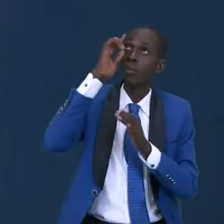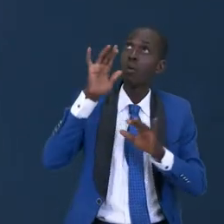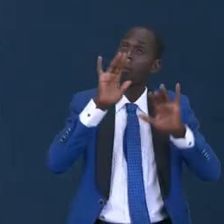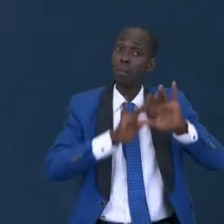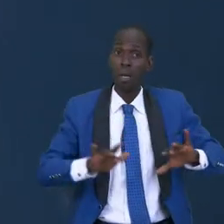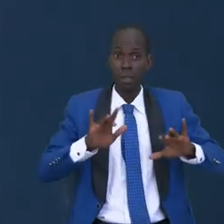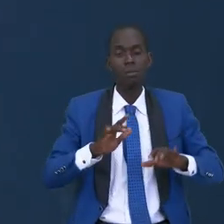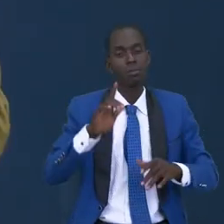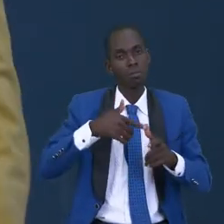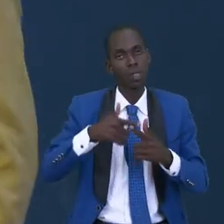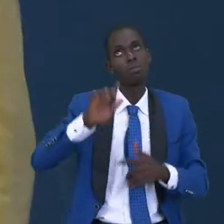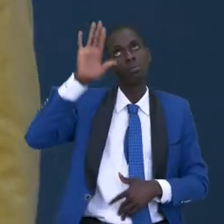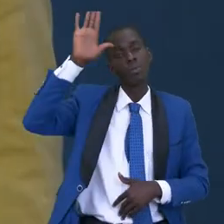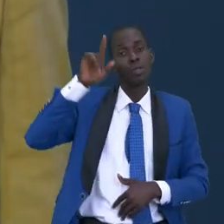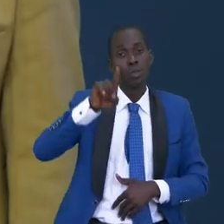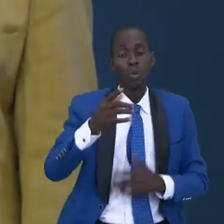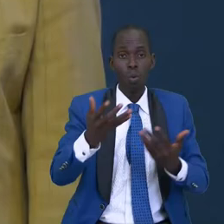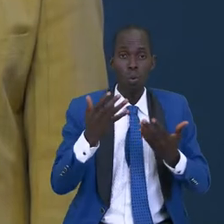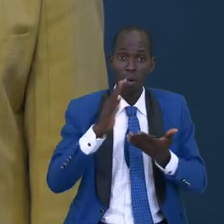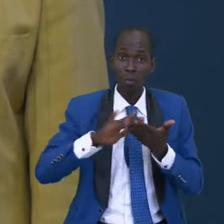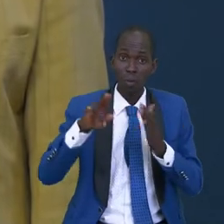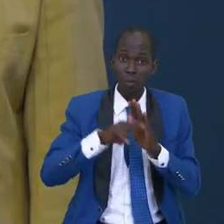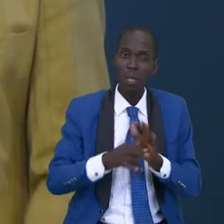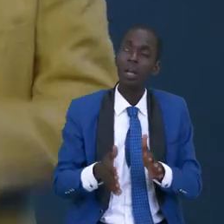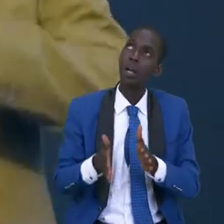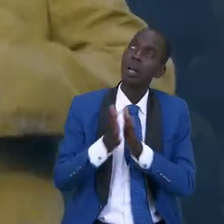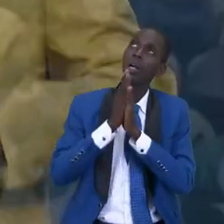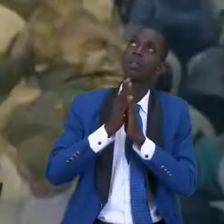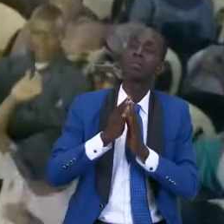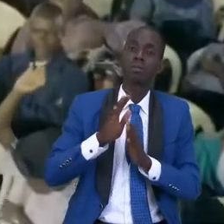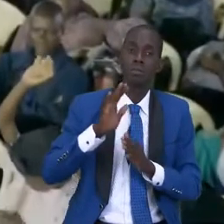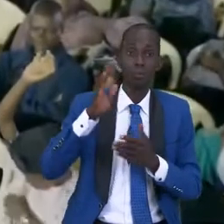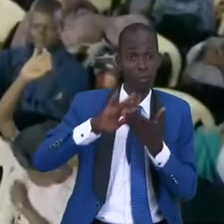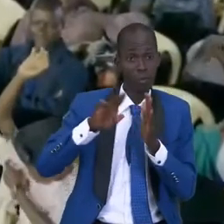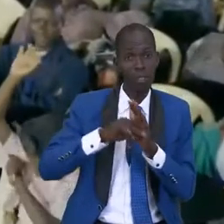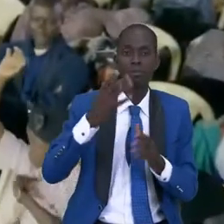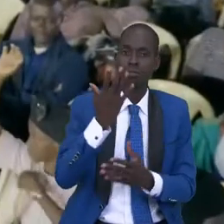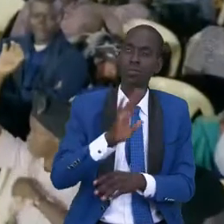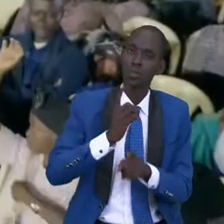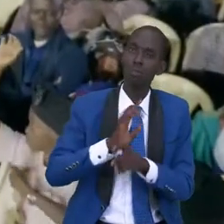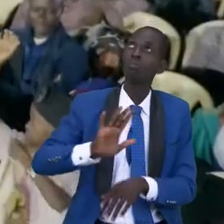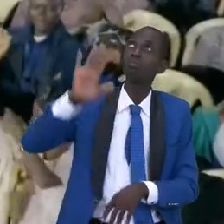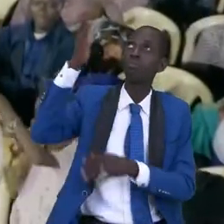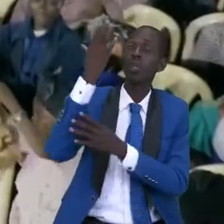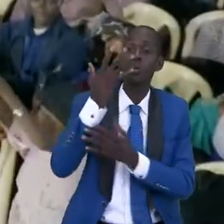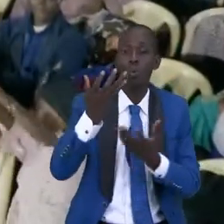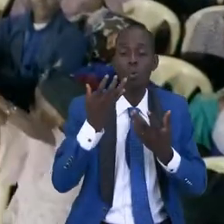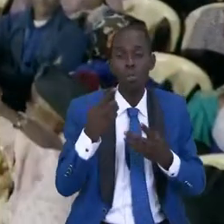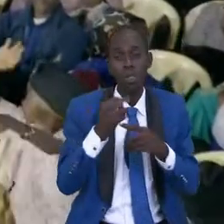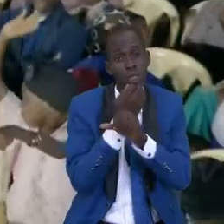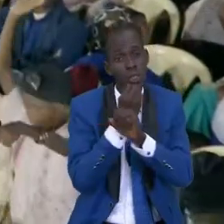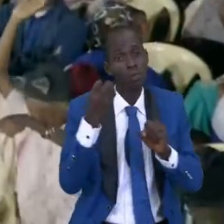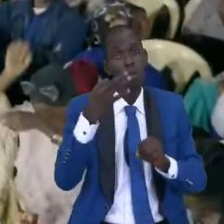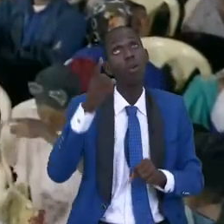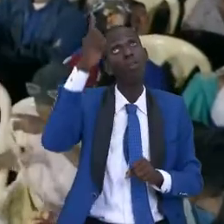I'm asking for forgiveness. Raise up your hand. I'm asking for the salvation of God. Raise up your